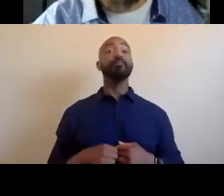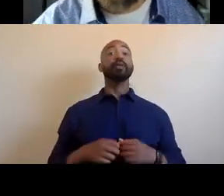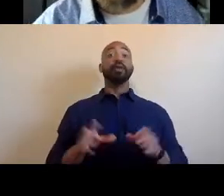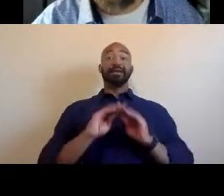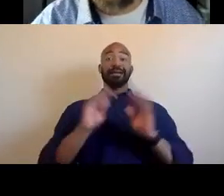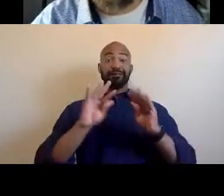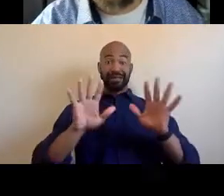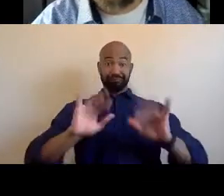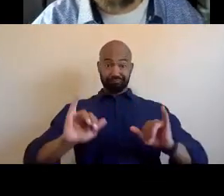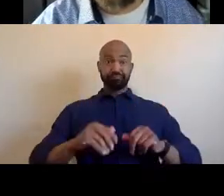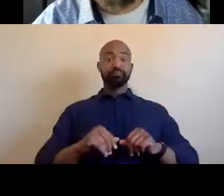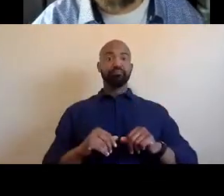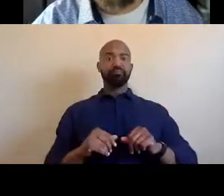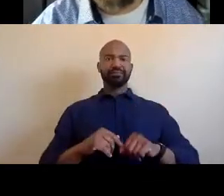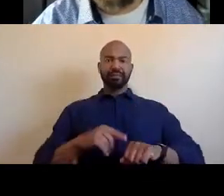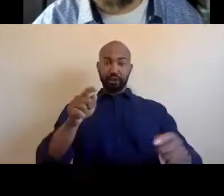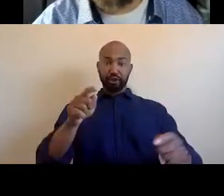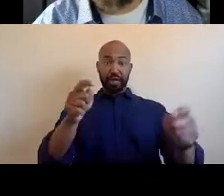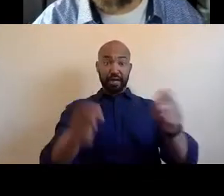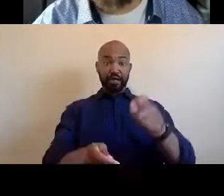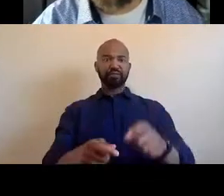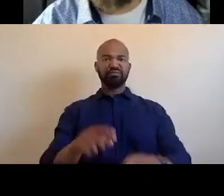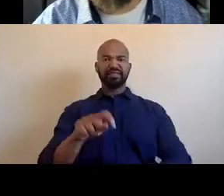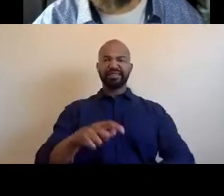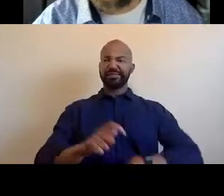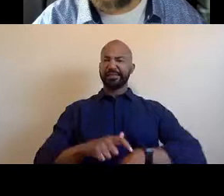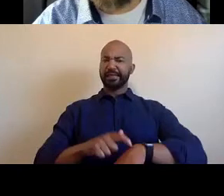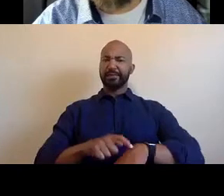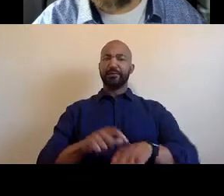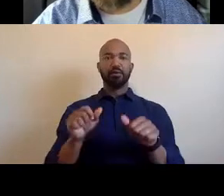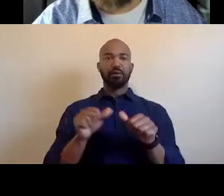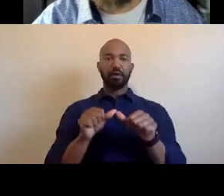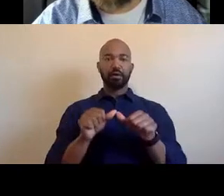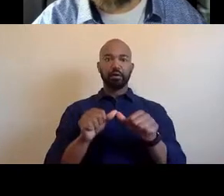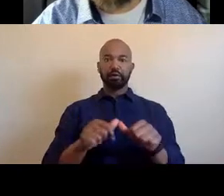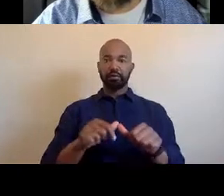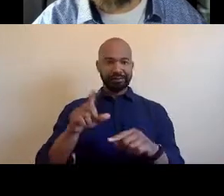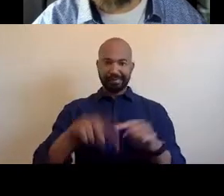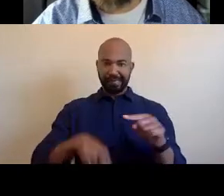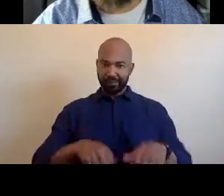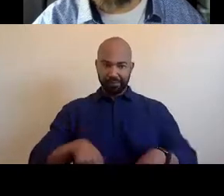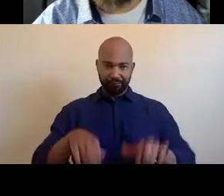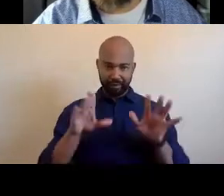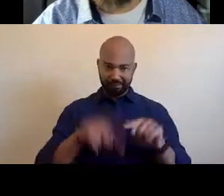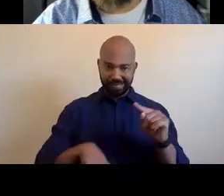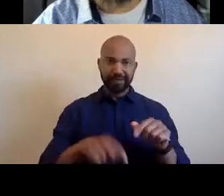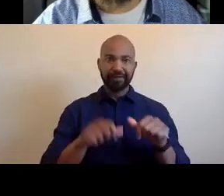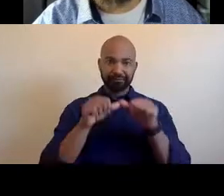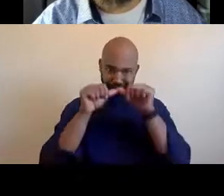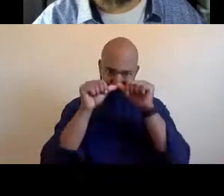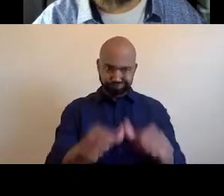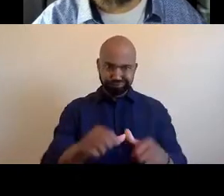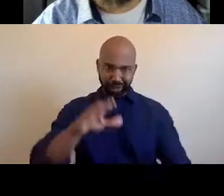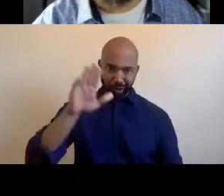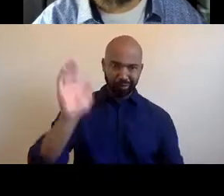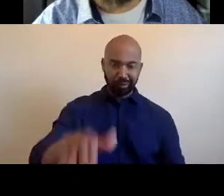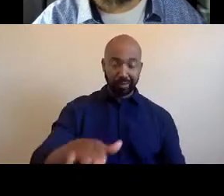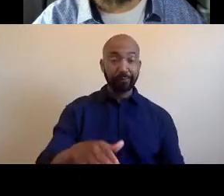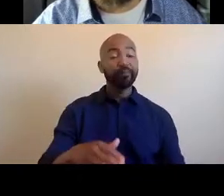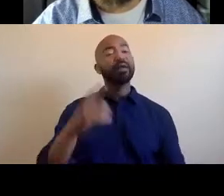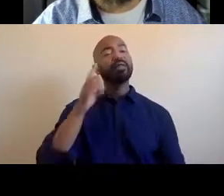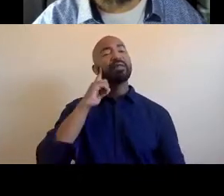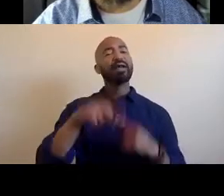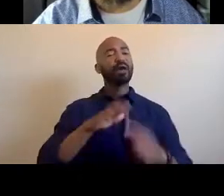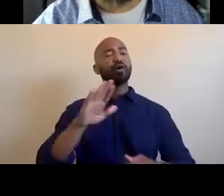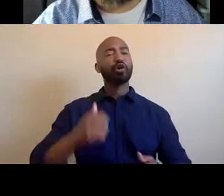times changes take time and a lot of persistence. And so I think that we can all think about a period of time in our